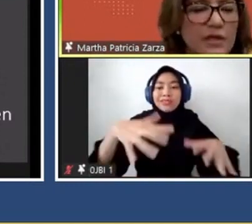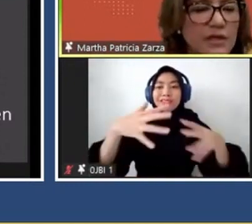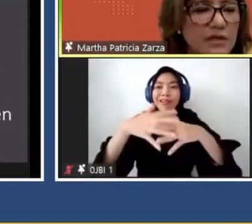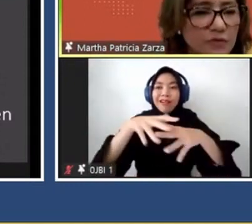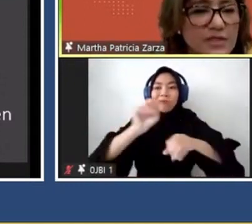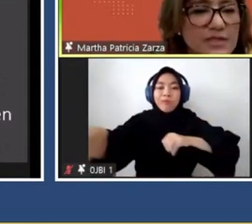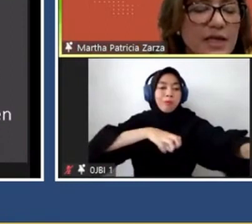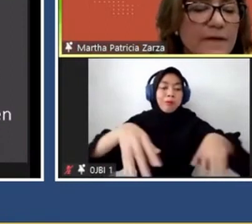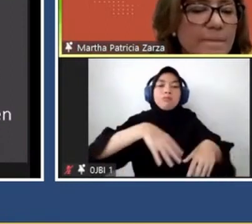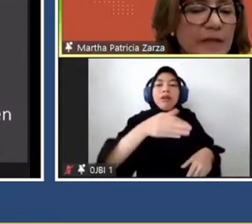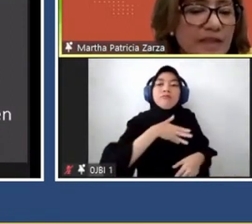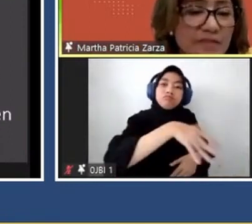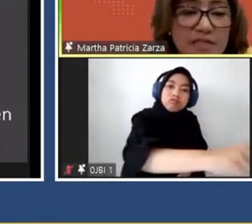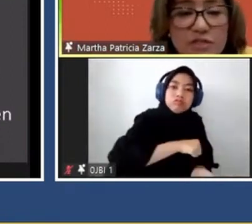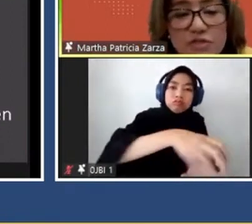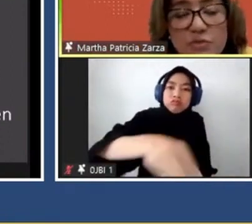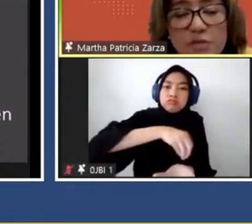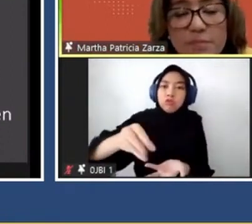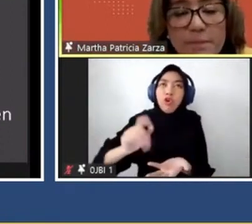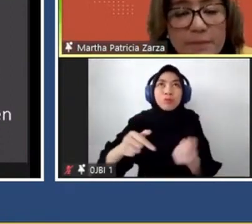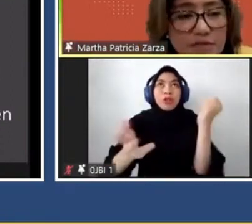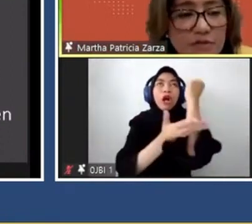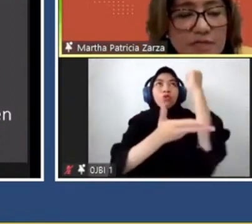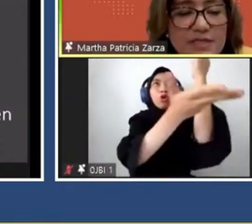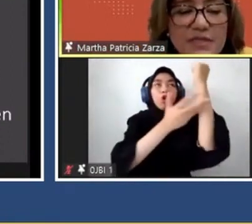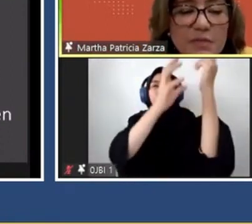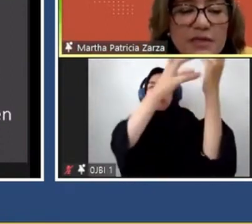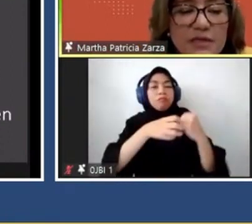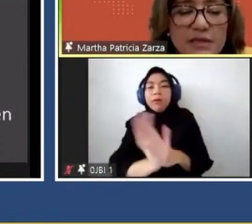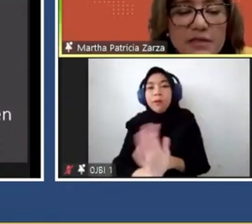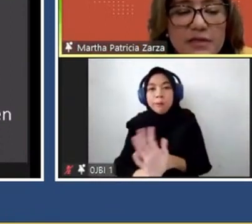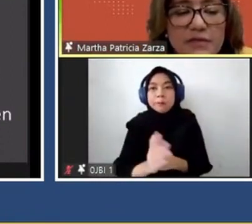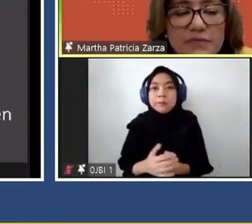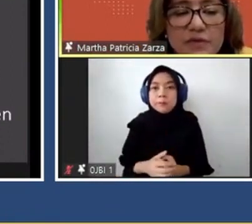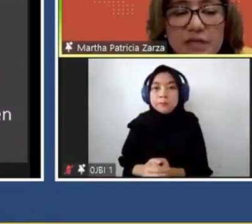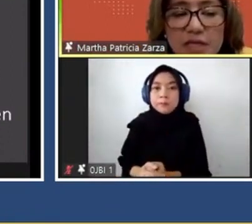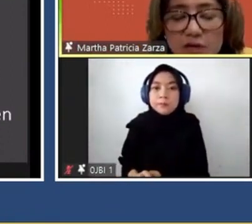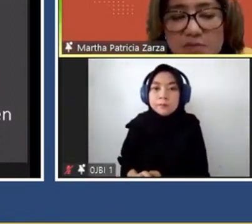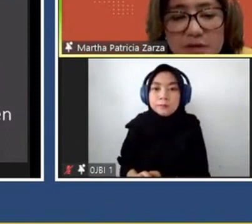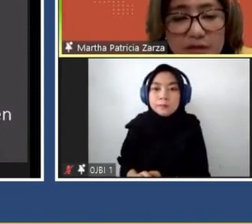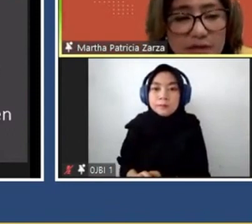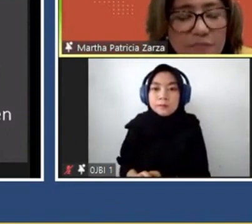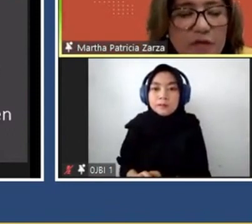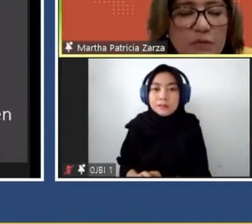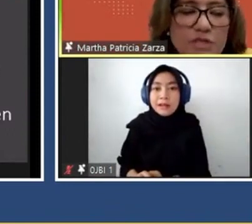around the forest. The average consumption per person is estimated 3 kilograms per day, which